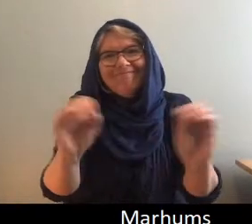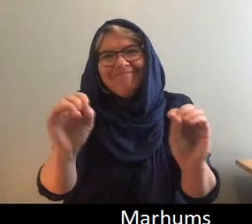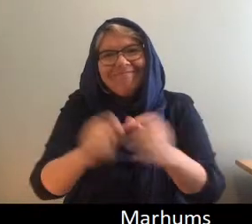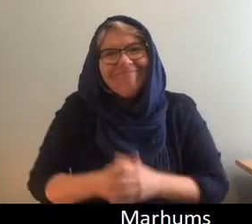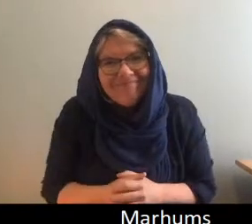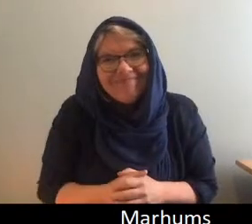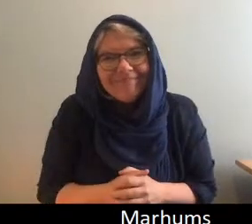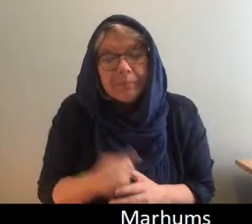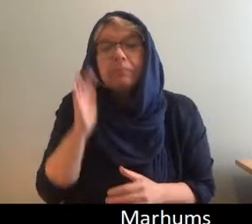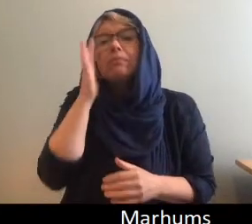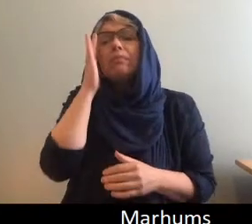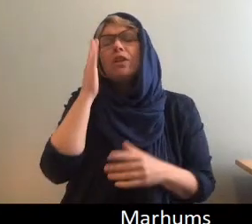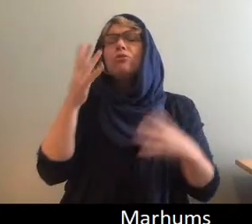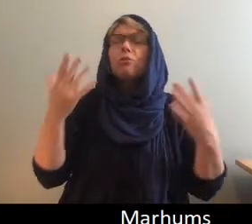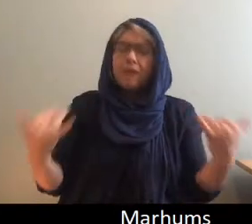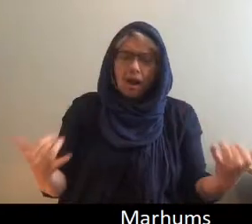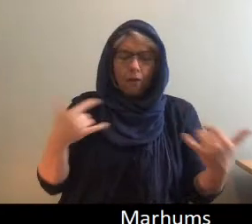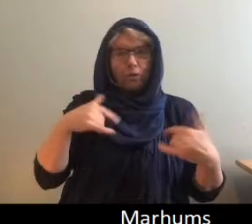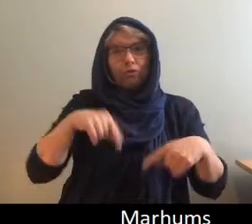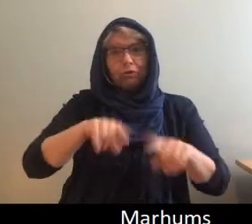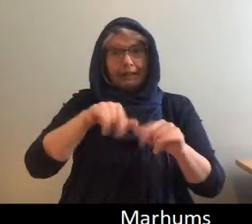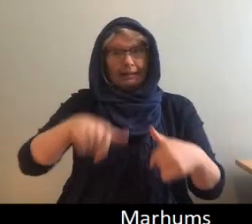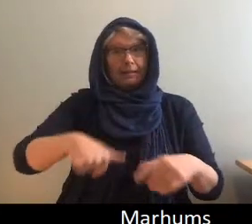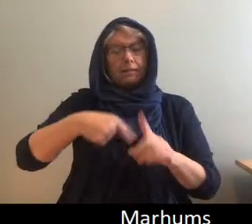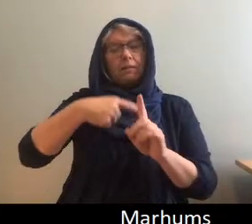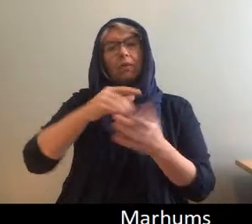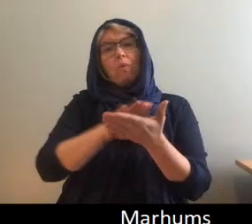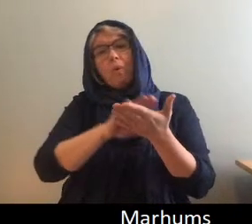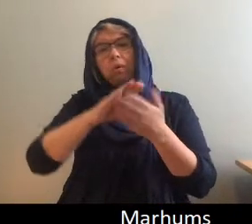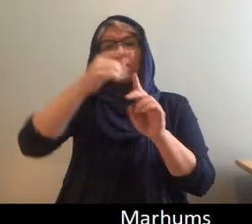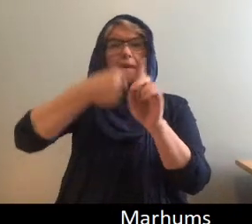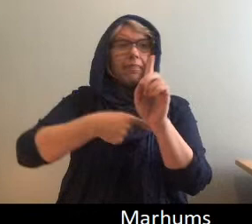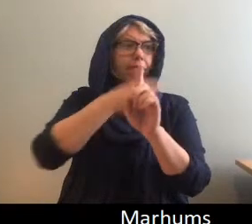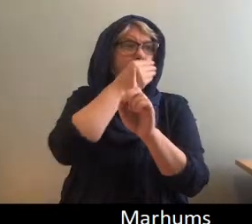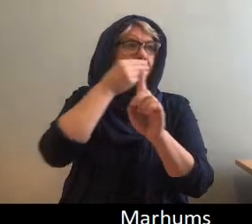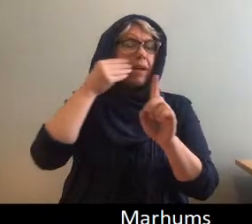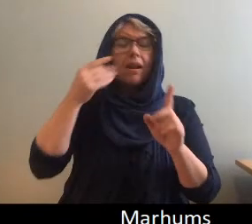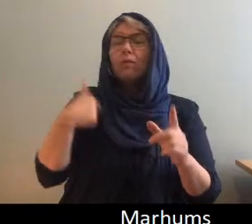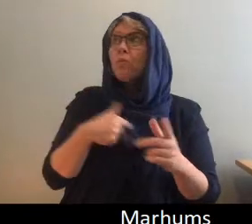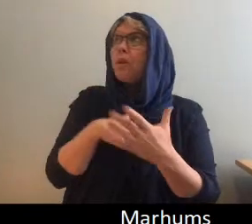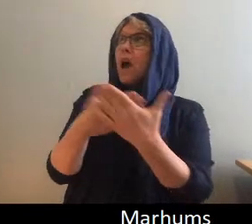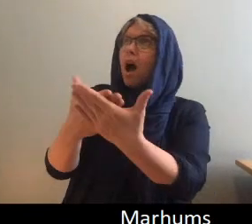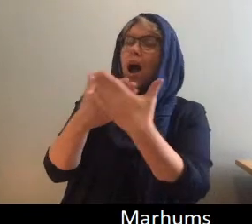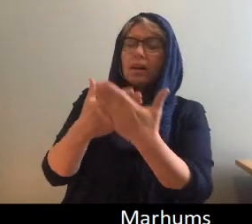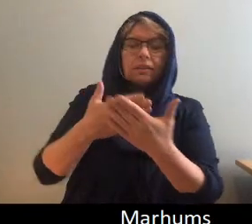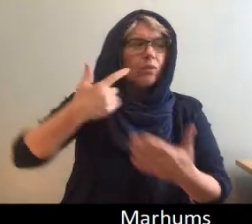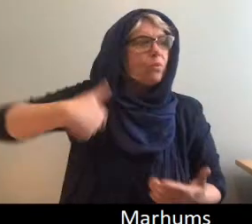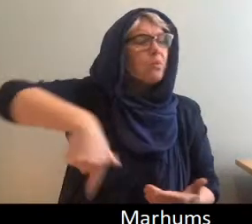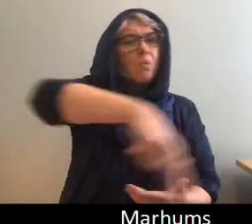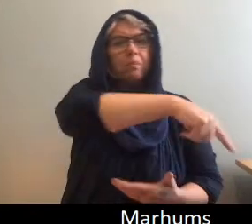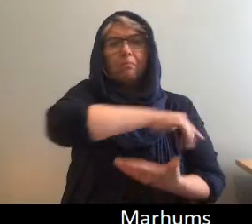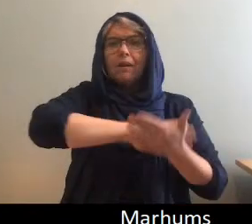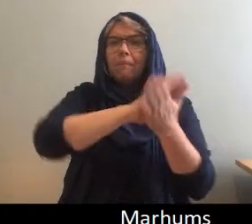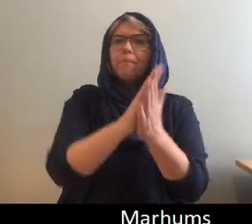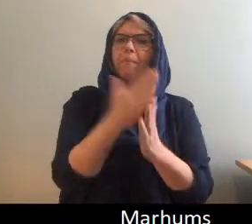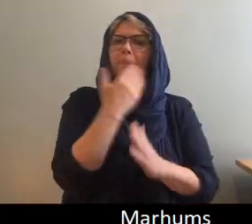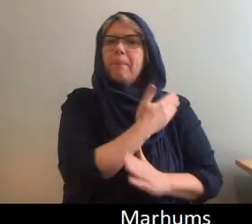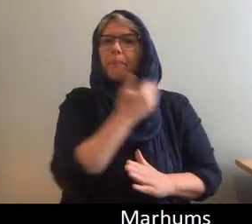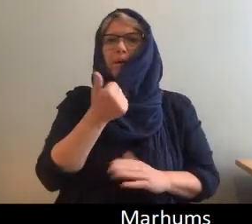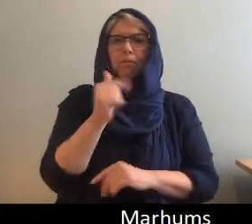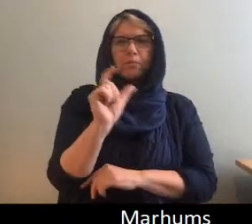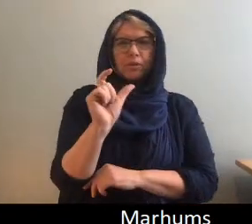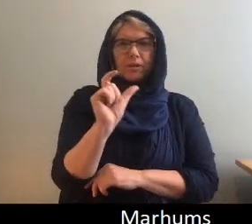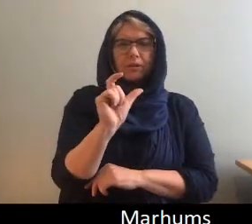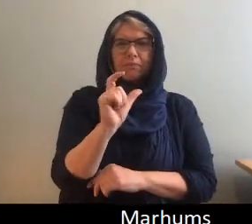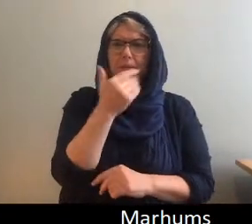Allah, and you've heard these amals being recited in these last couple of days as well in English, and we say Astaghfirullah Allah, Rabbi wa atubu ilayhi. Oh